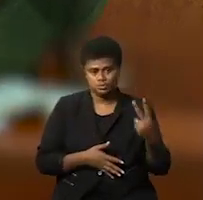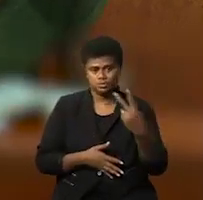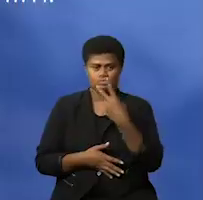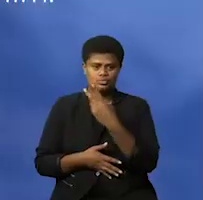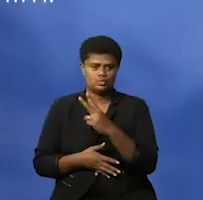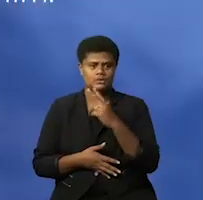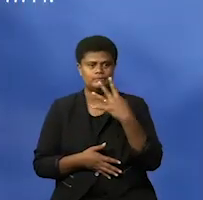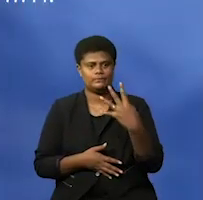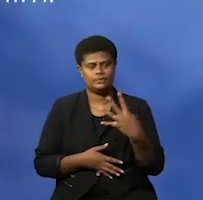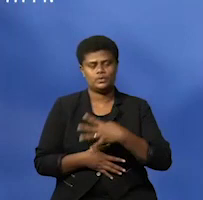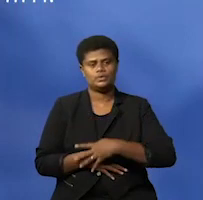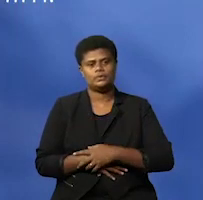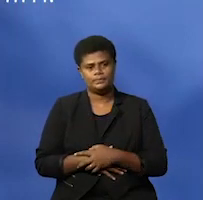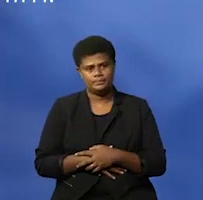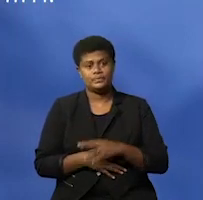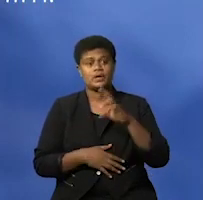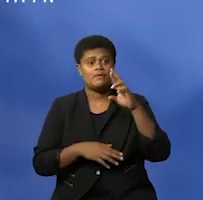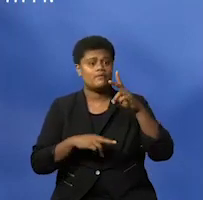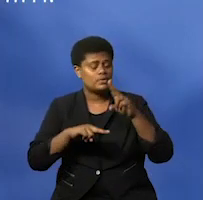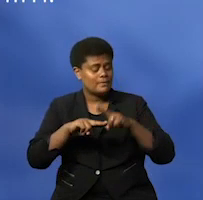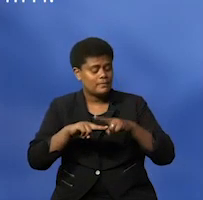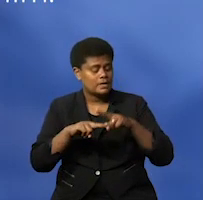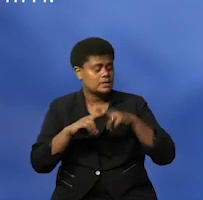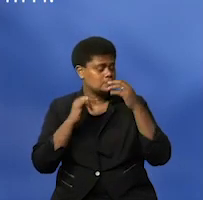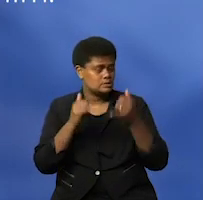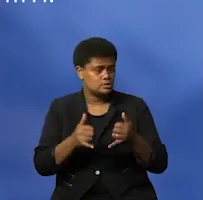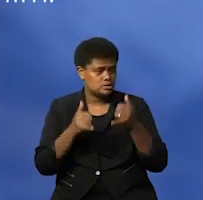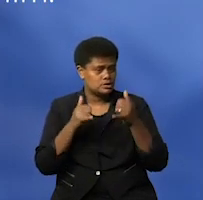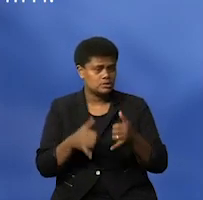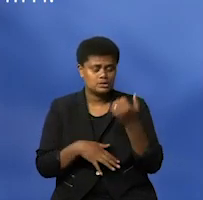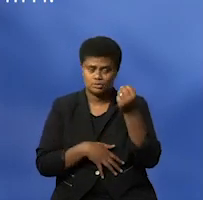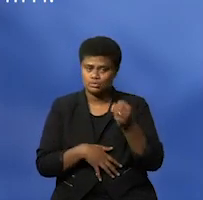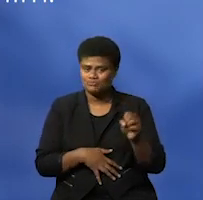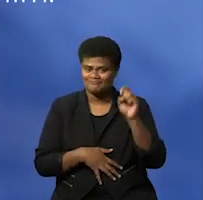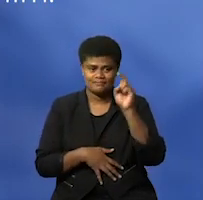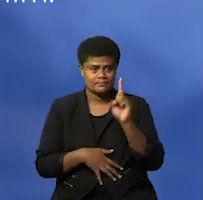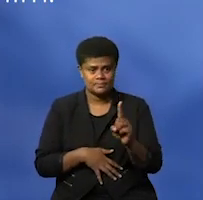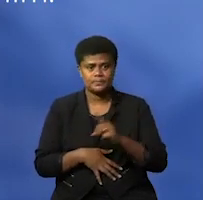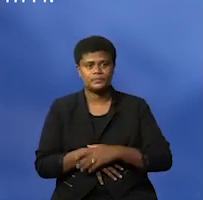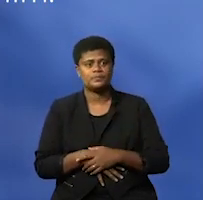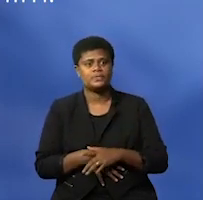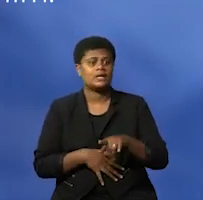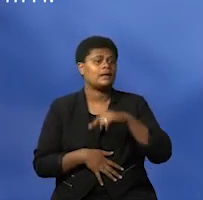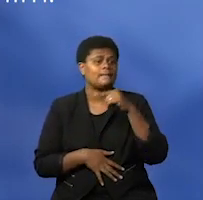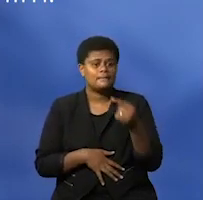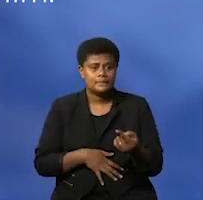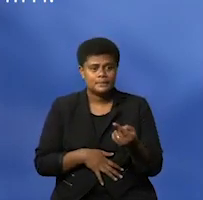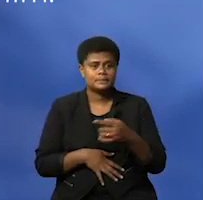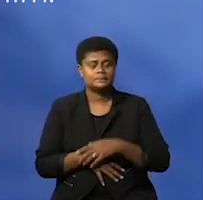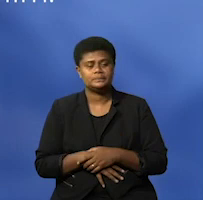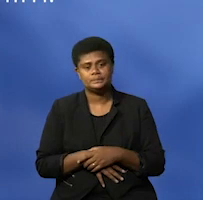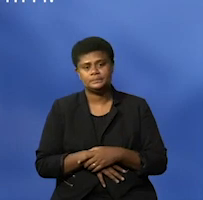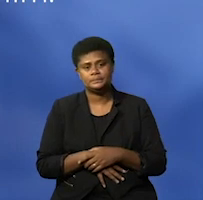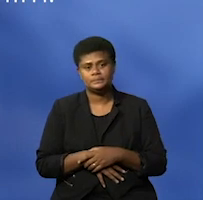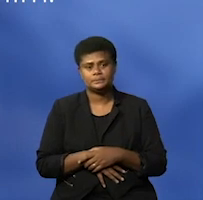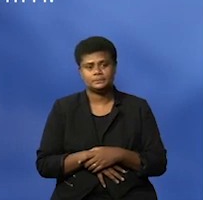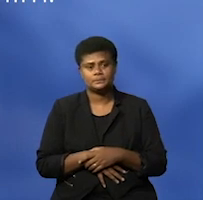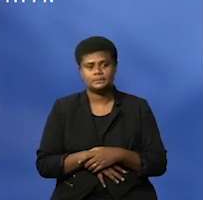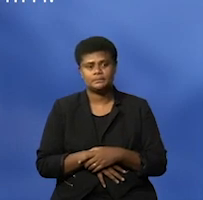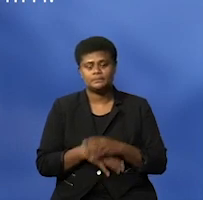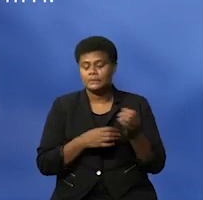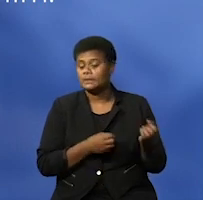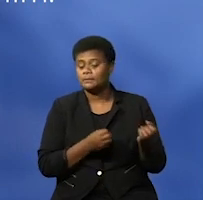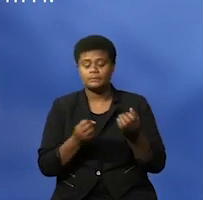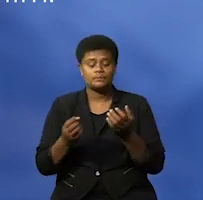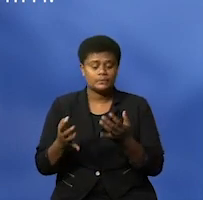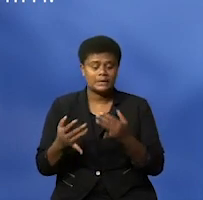5:22-24. And the Word of God says, for the Father judgeth no man, but hath committed all judgment unto the Son. To